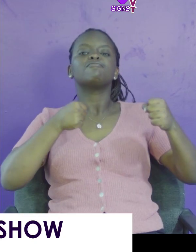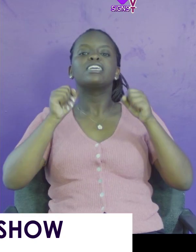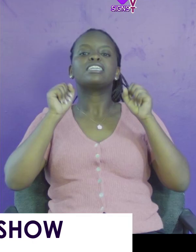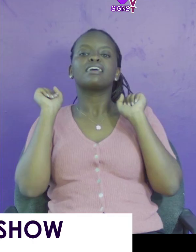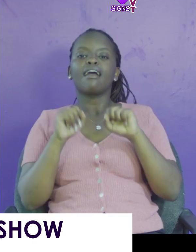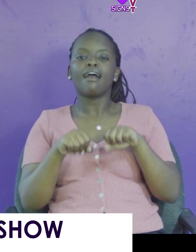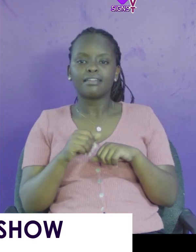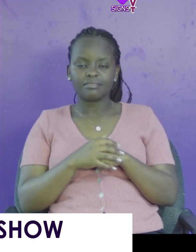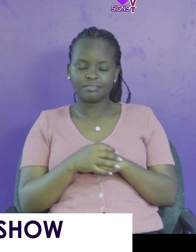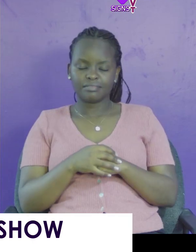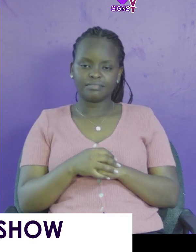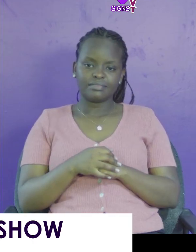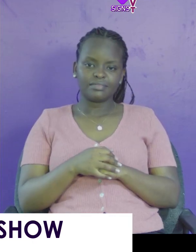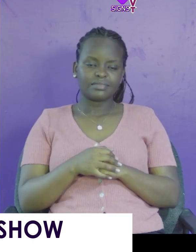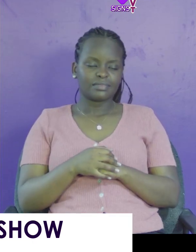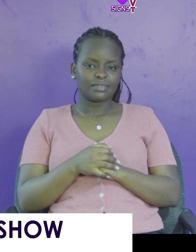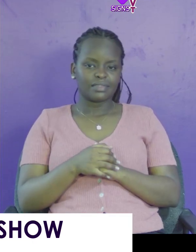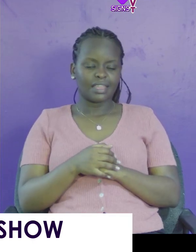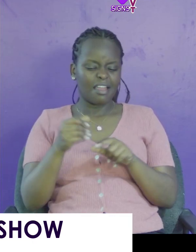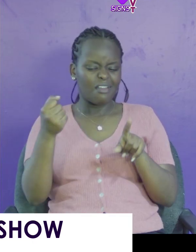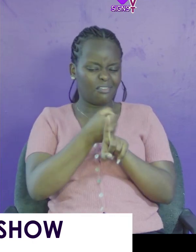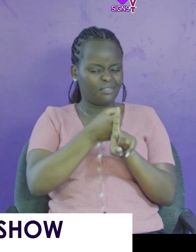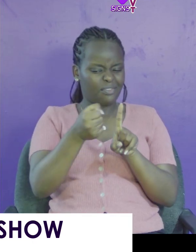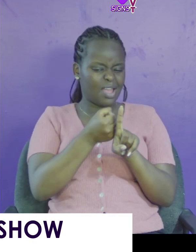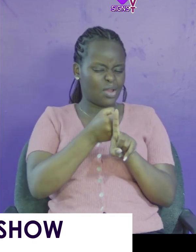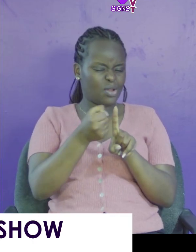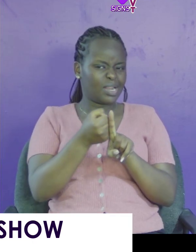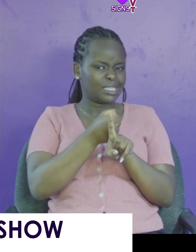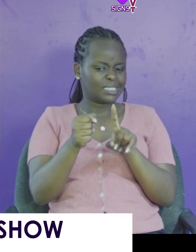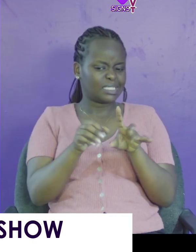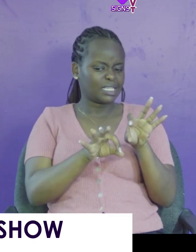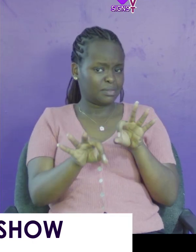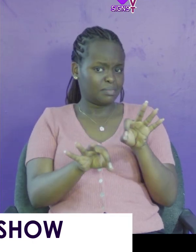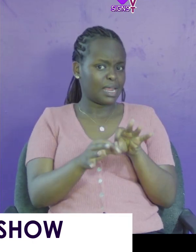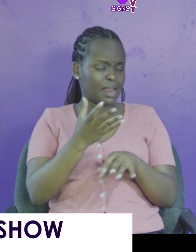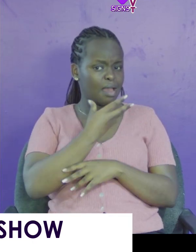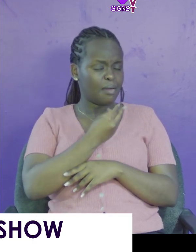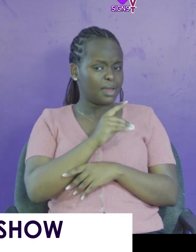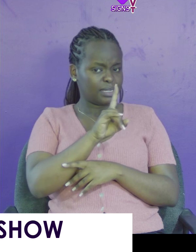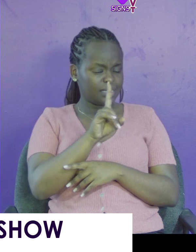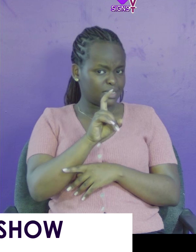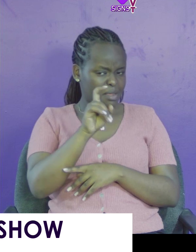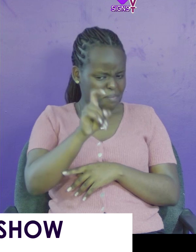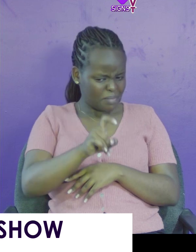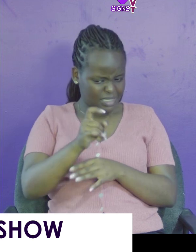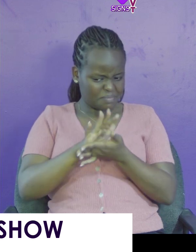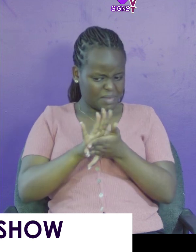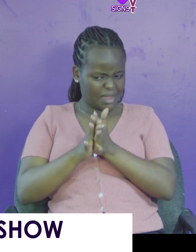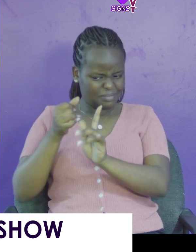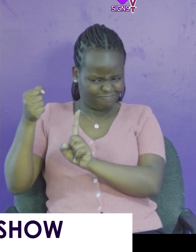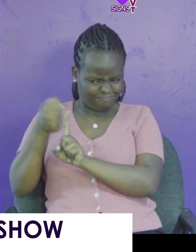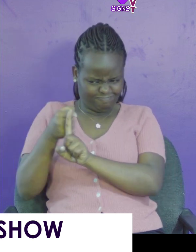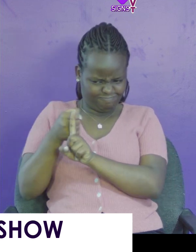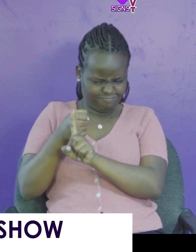is, does violence describe a man? Do you have to be physically